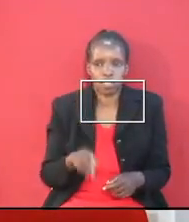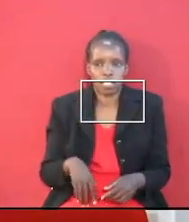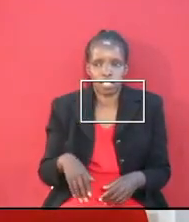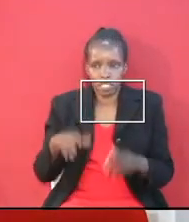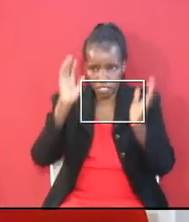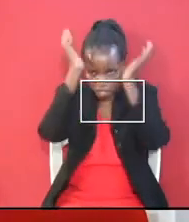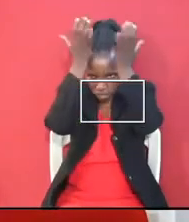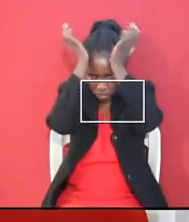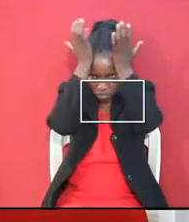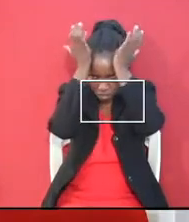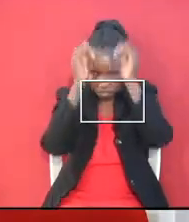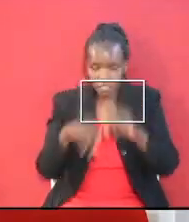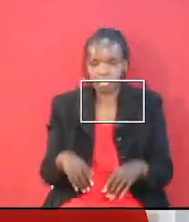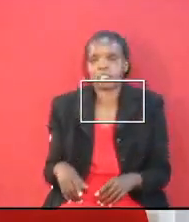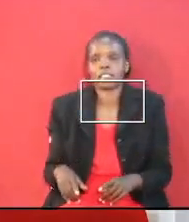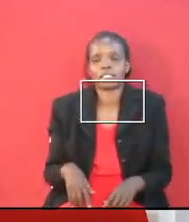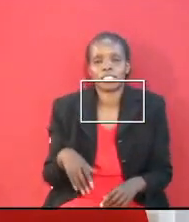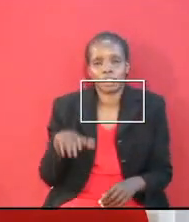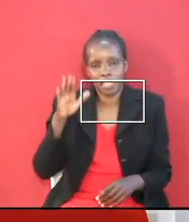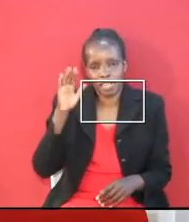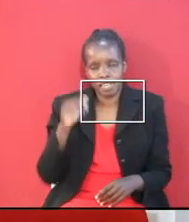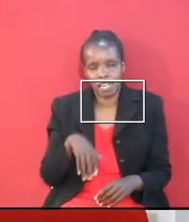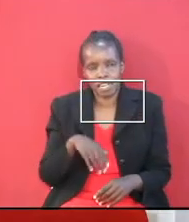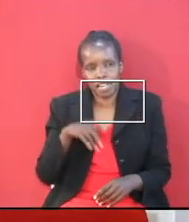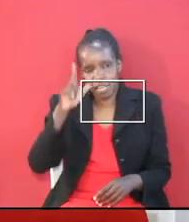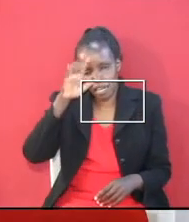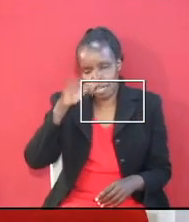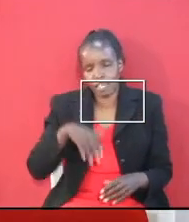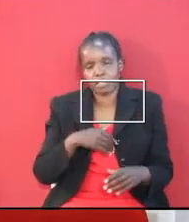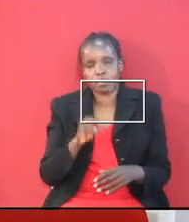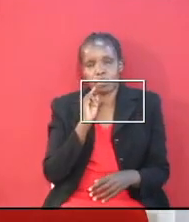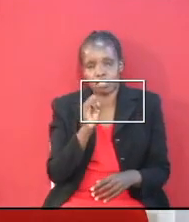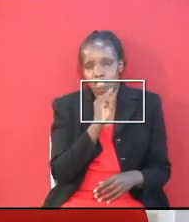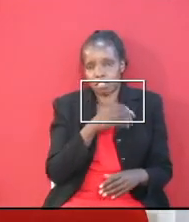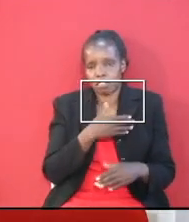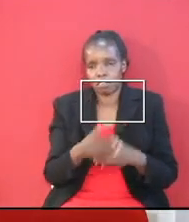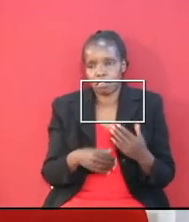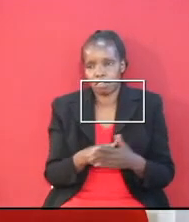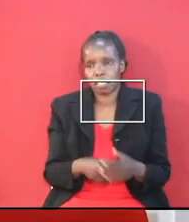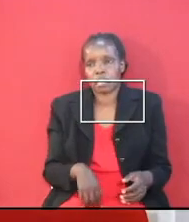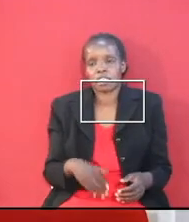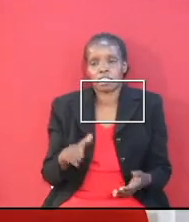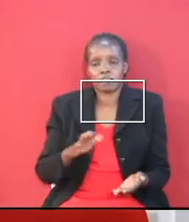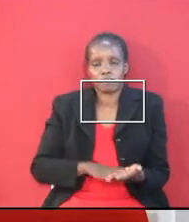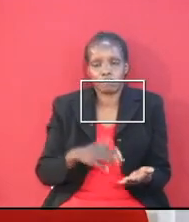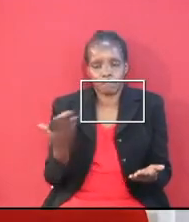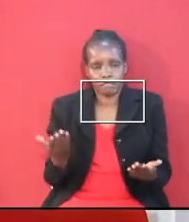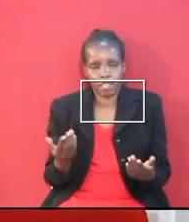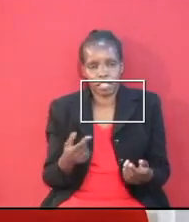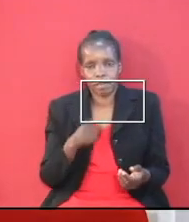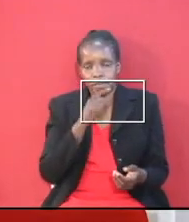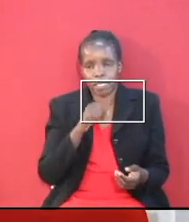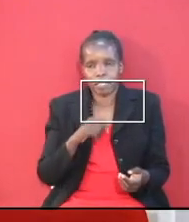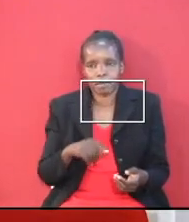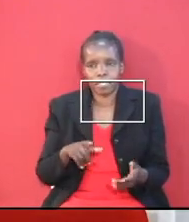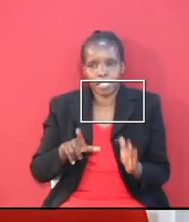bones of a dead animal. So he compromised every instruction to which he was given. Samson fell. Inasmuch that later,